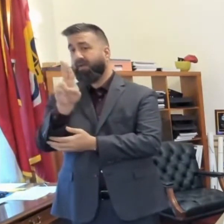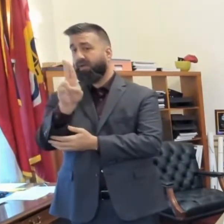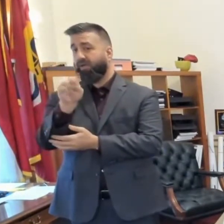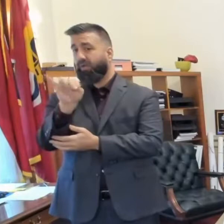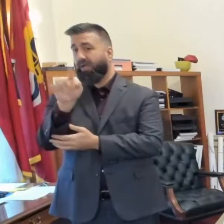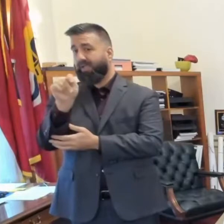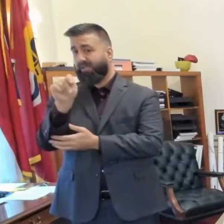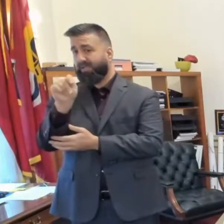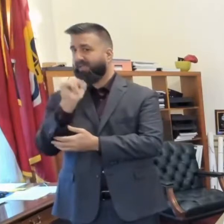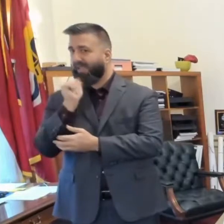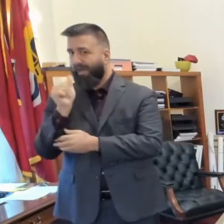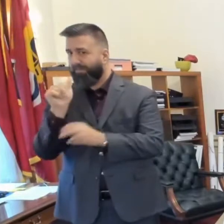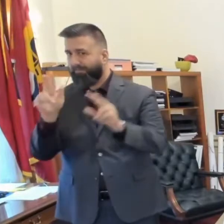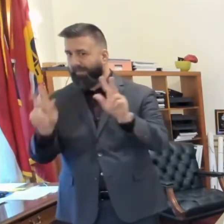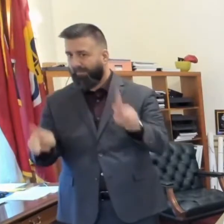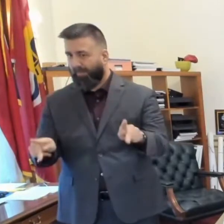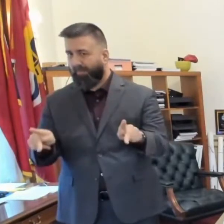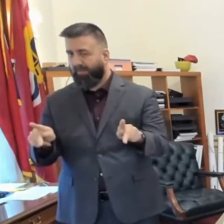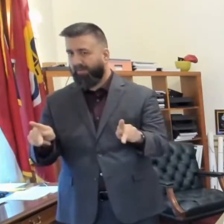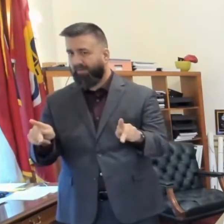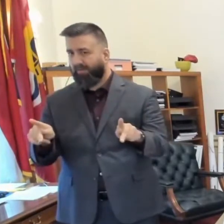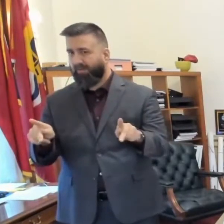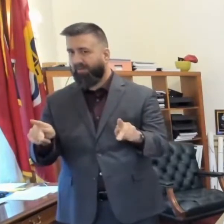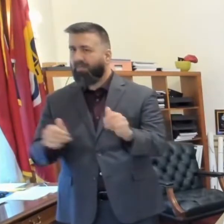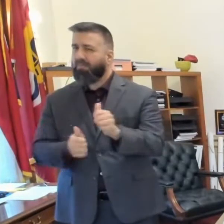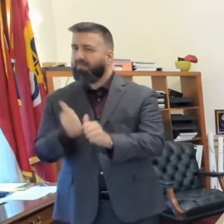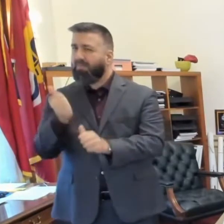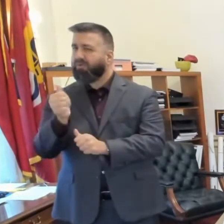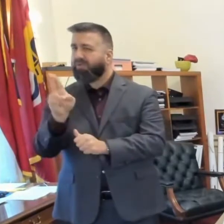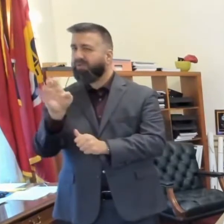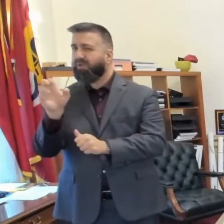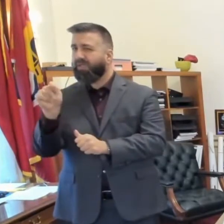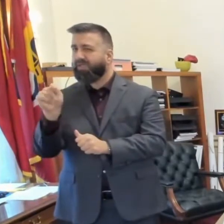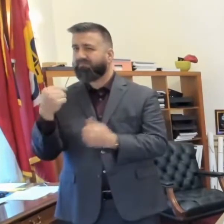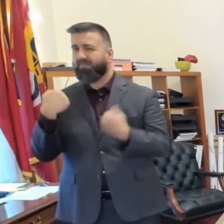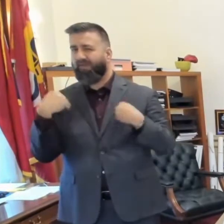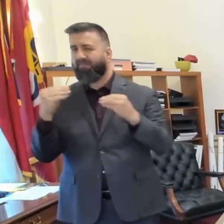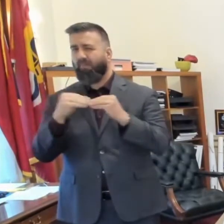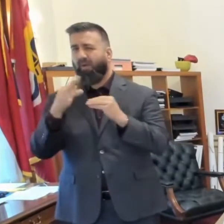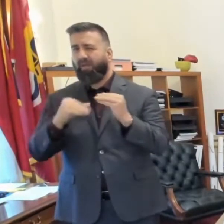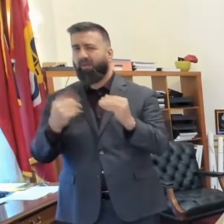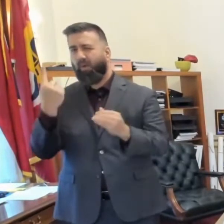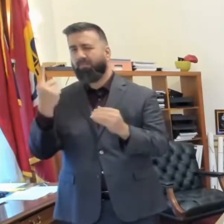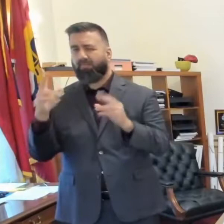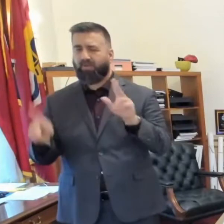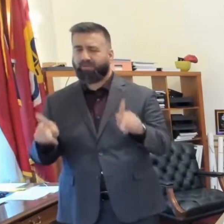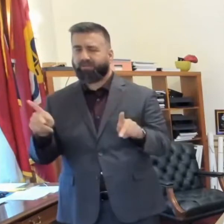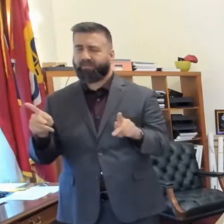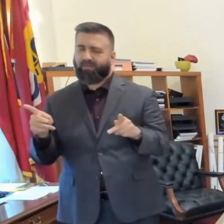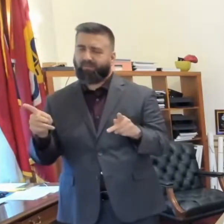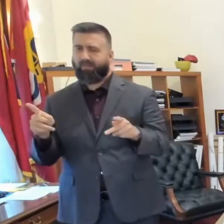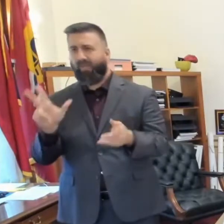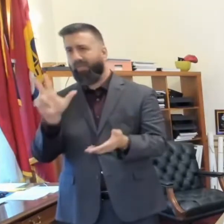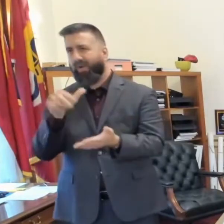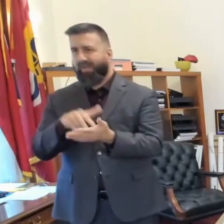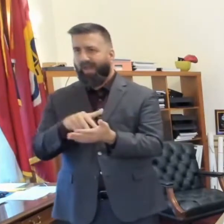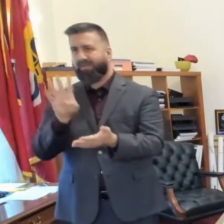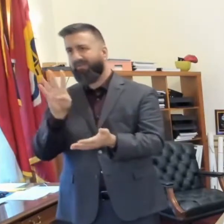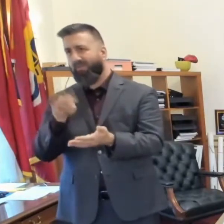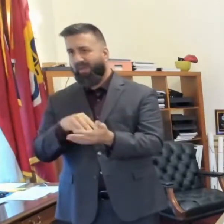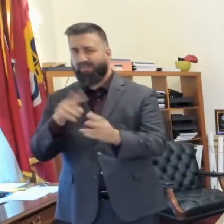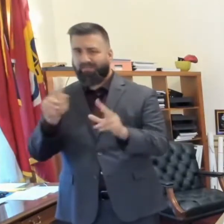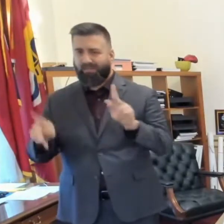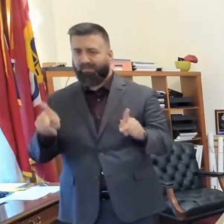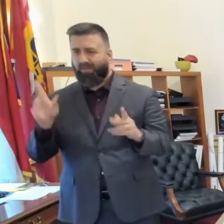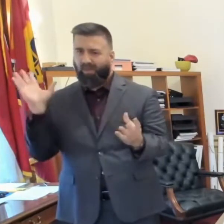people. Of course, most units probably have more than one person in them. And so, it's 3,000 or 4,000